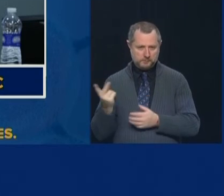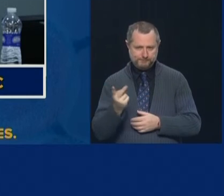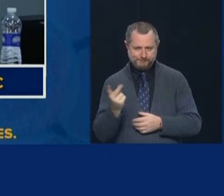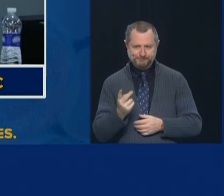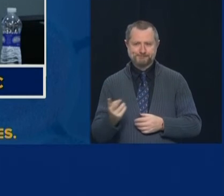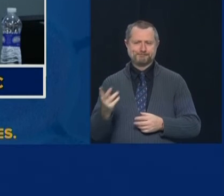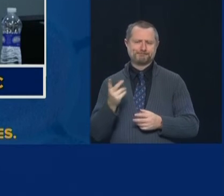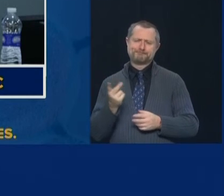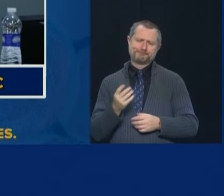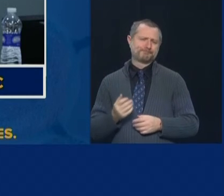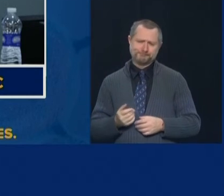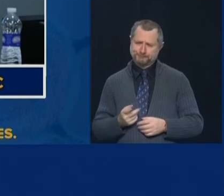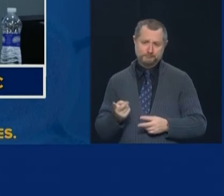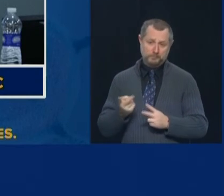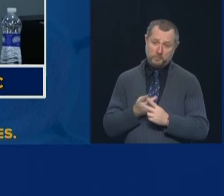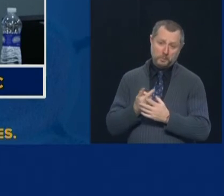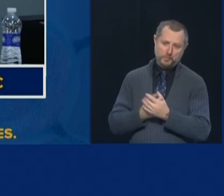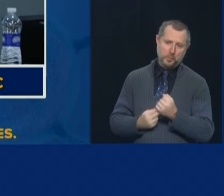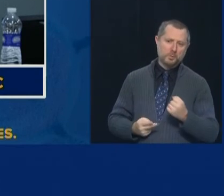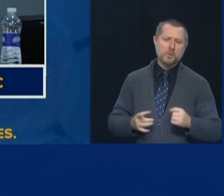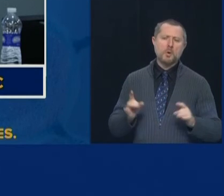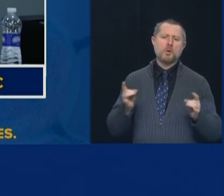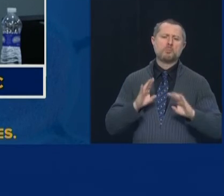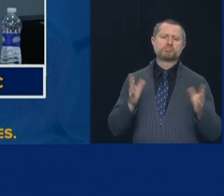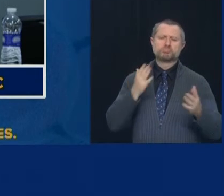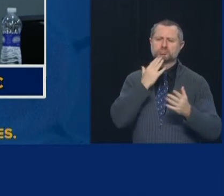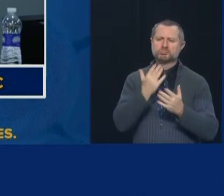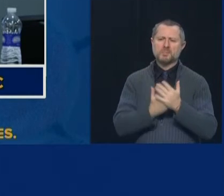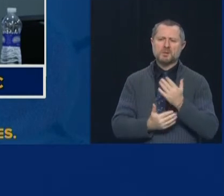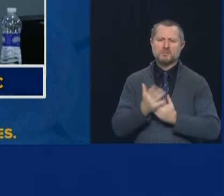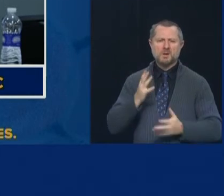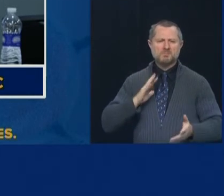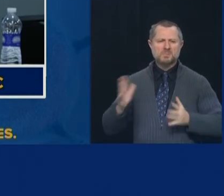very big with hand gestures, both of them, if you notice,